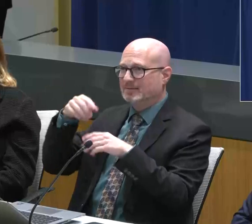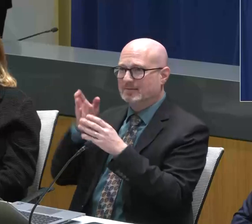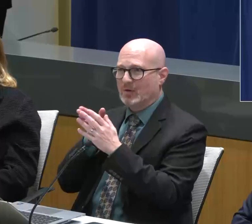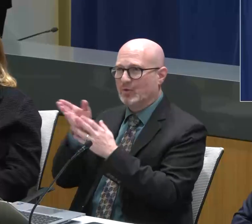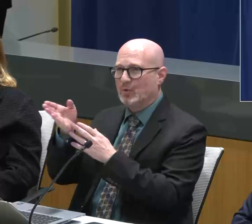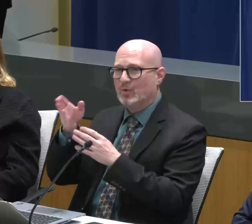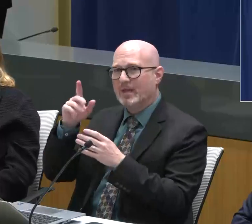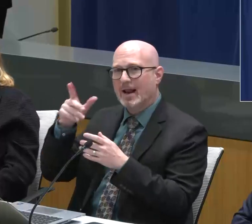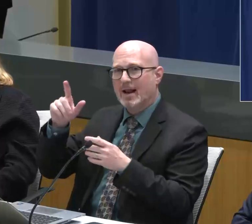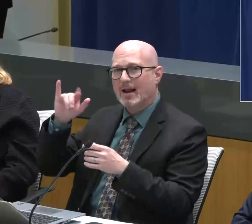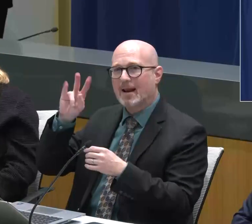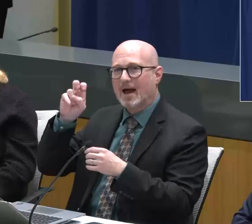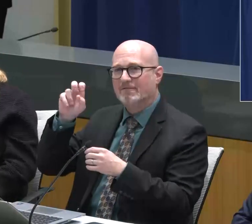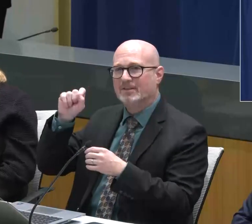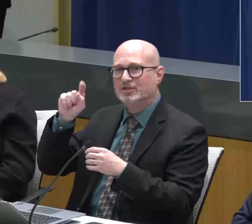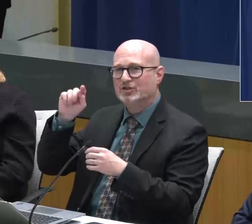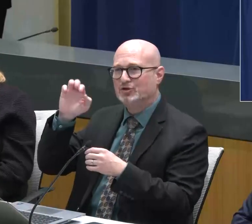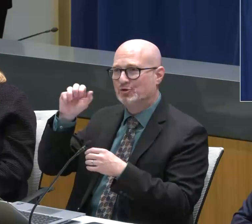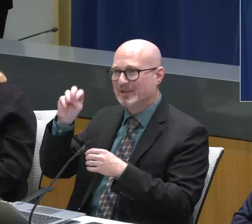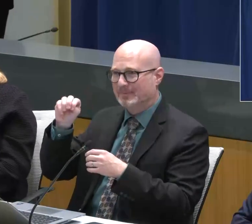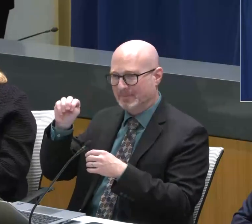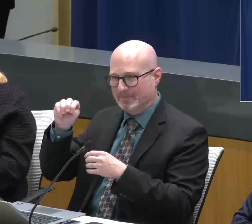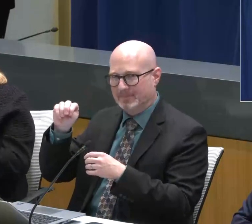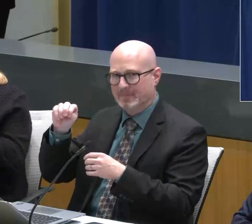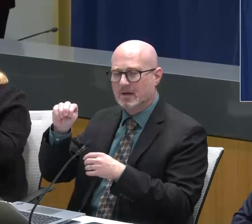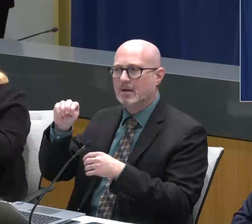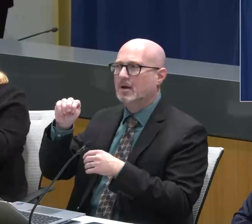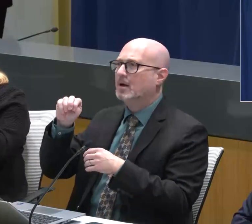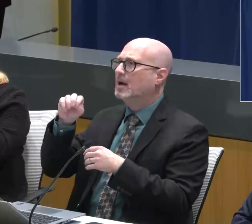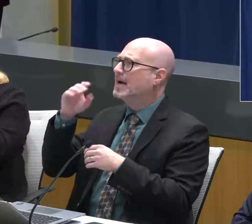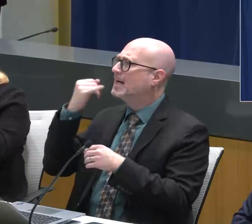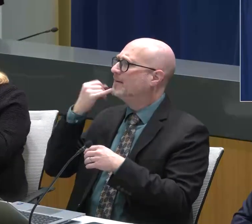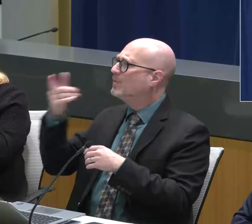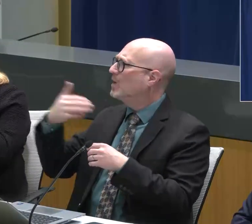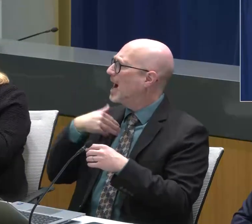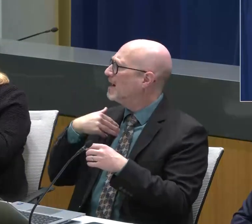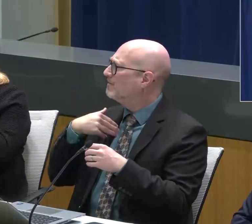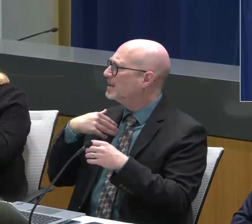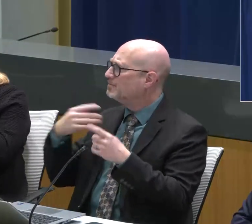There are also people who are viewing this meeting via live stream.